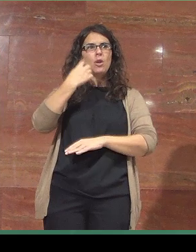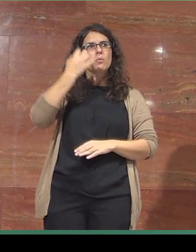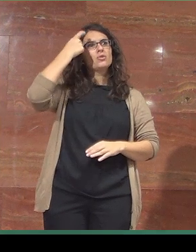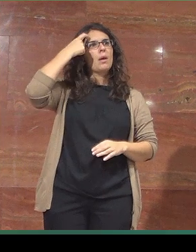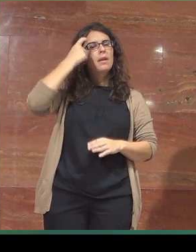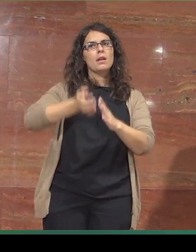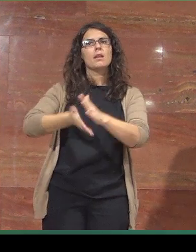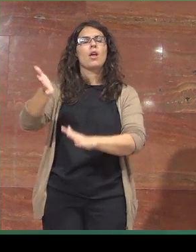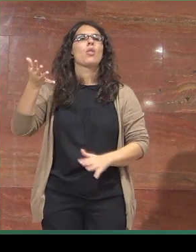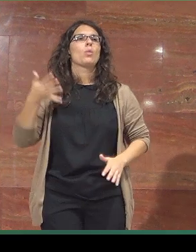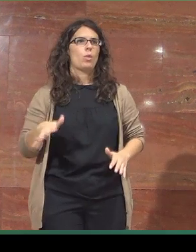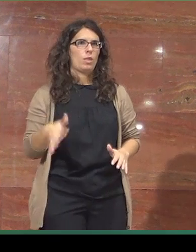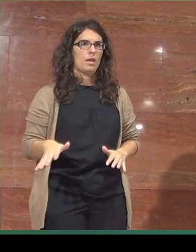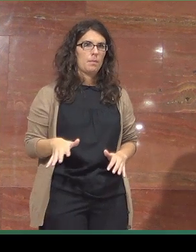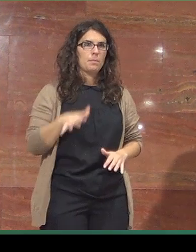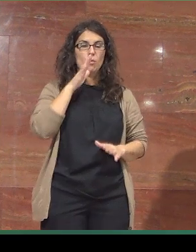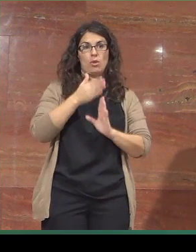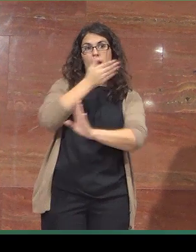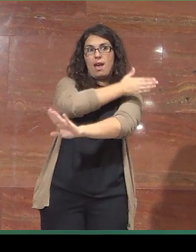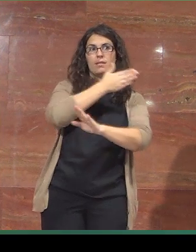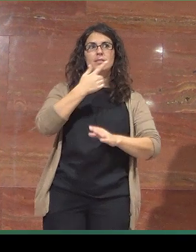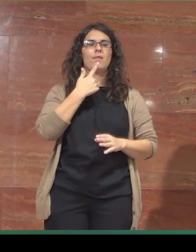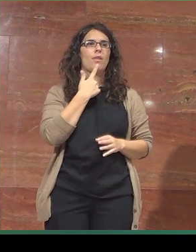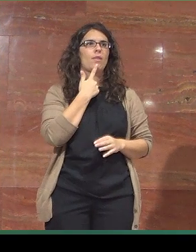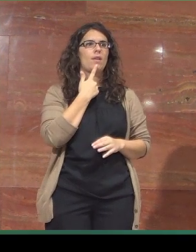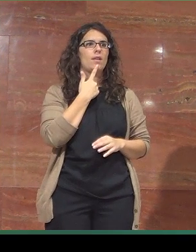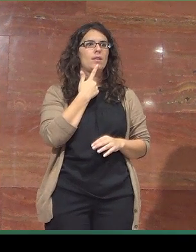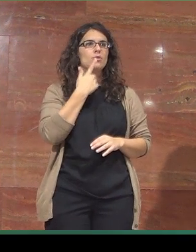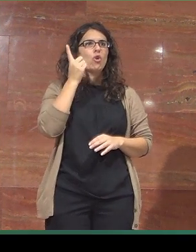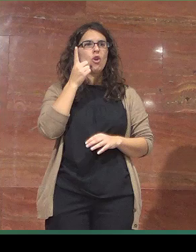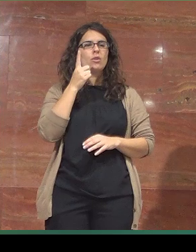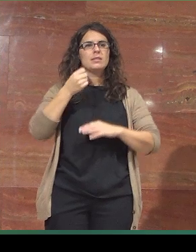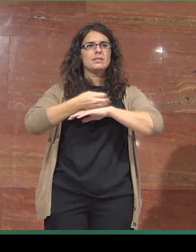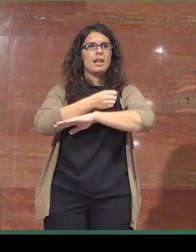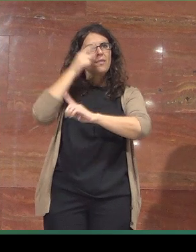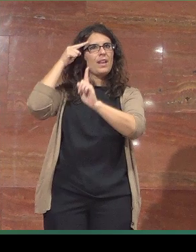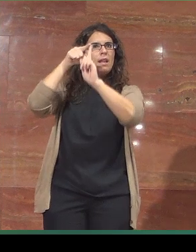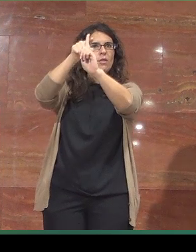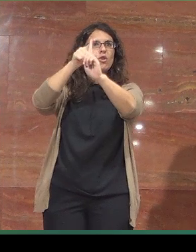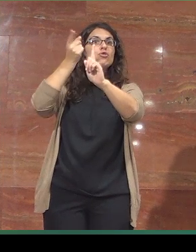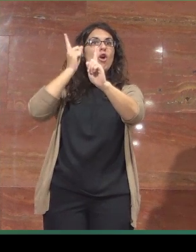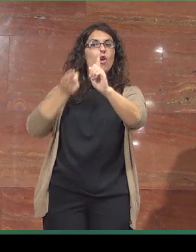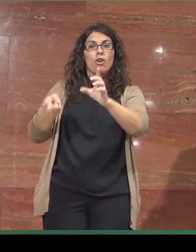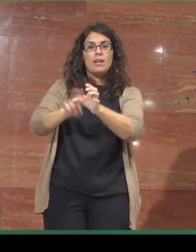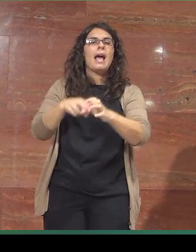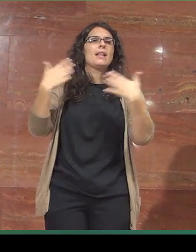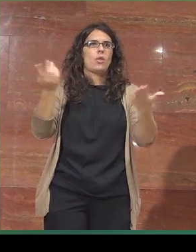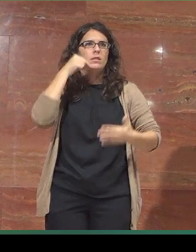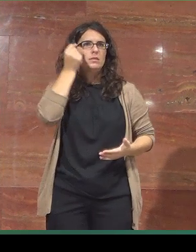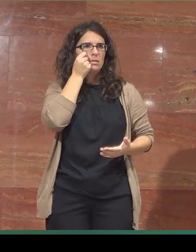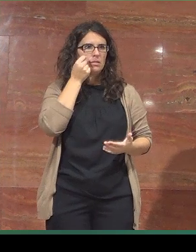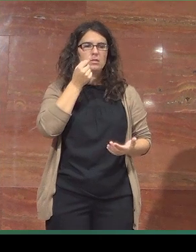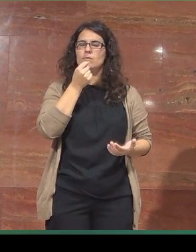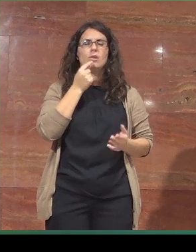train, it was too late to get off. So some things happen. And you also need to know what you do if things